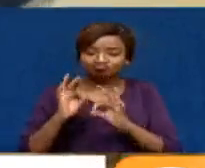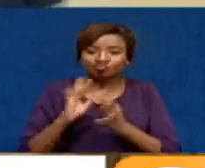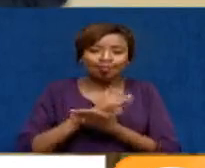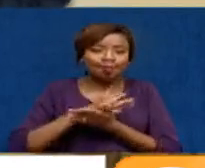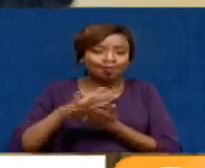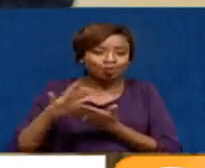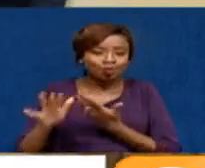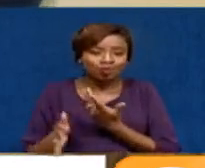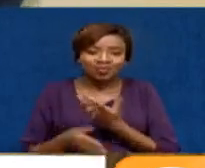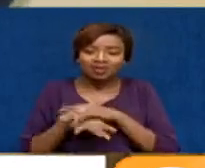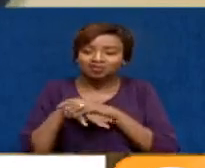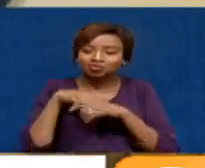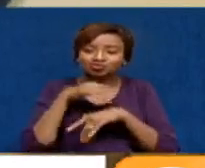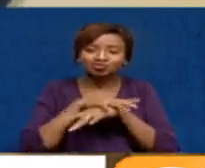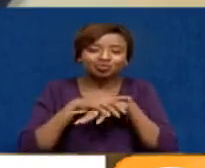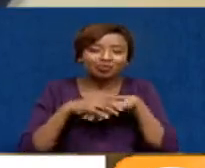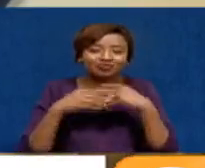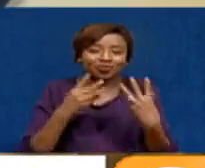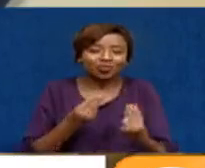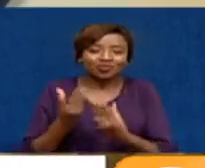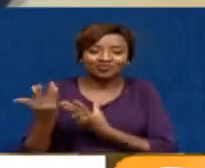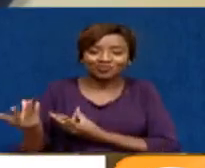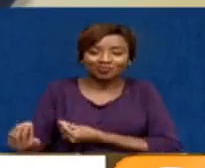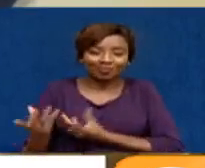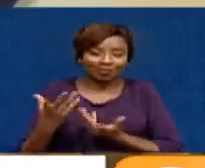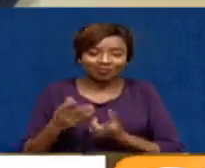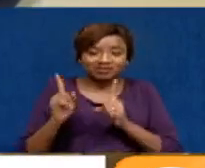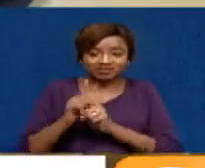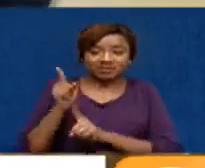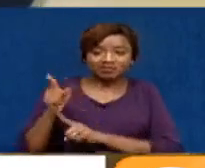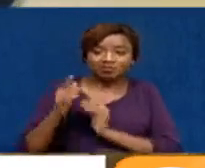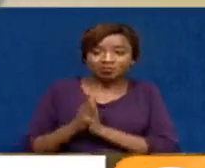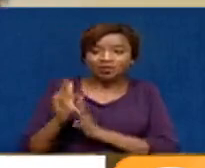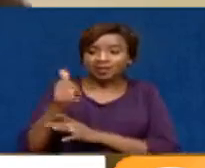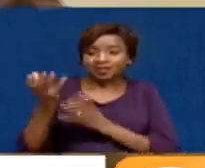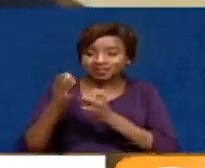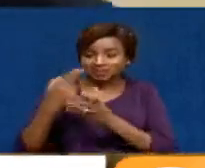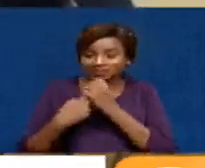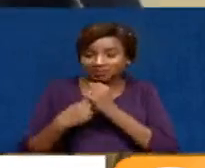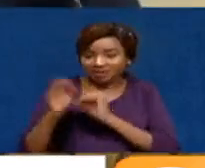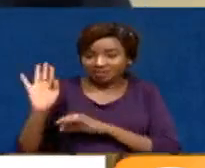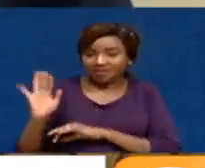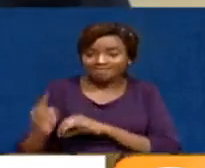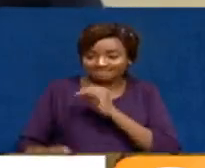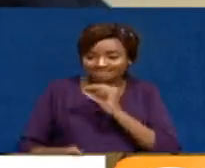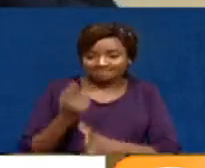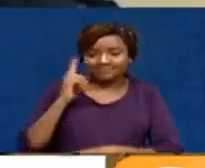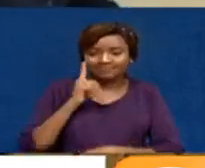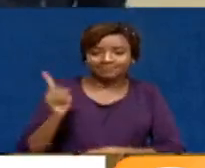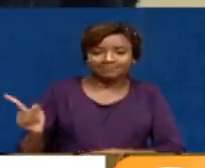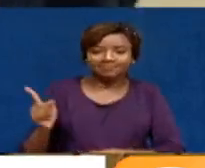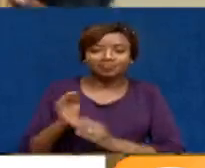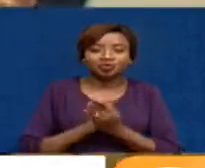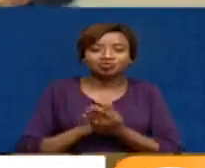among them softness and smoothness. This explains why Nyaga and his partner came up with this venture that makes this soap from